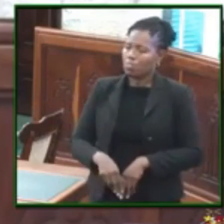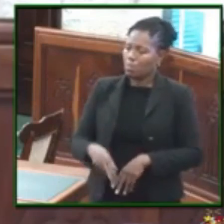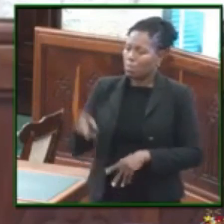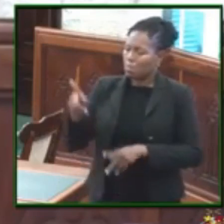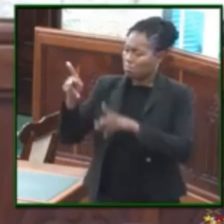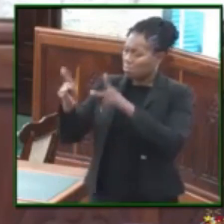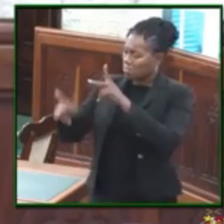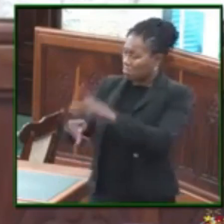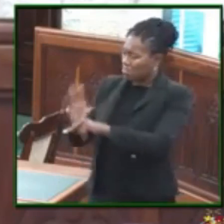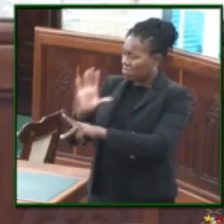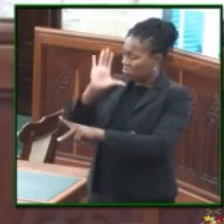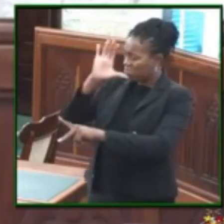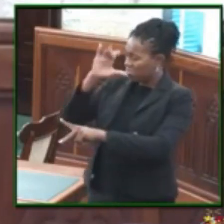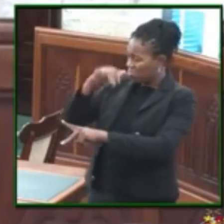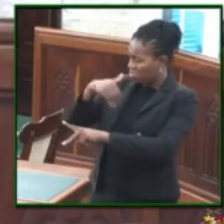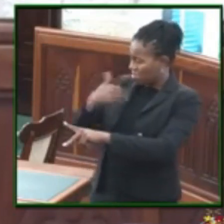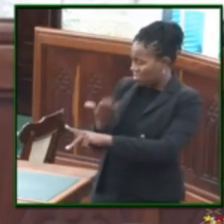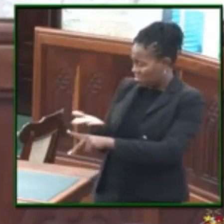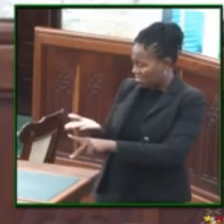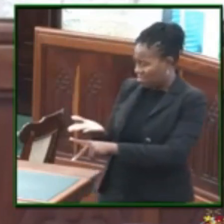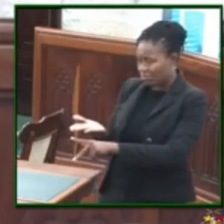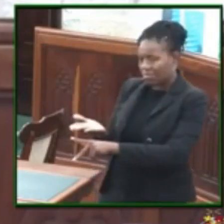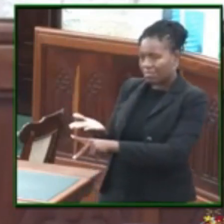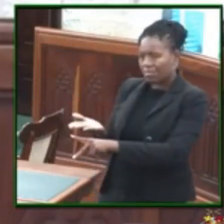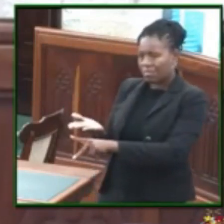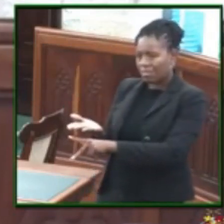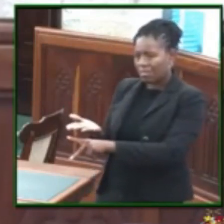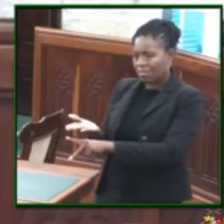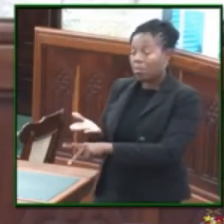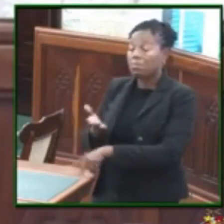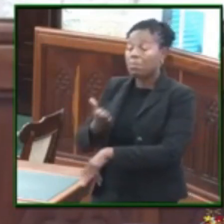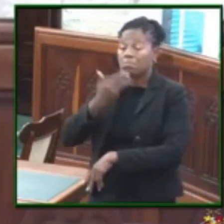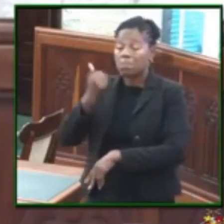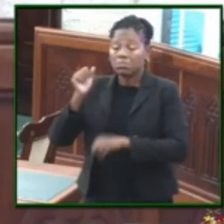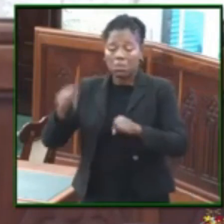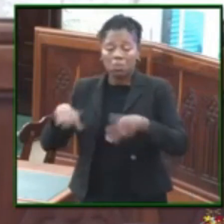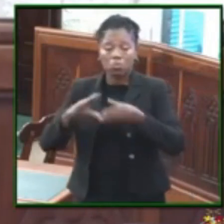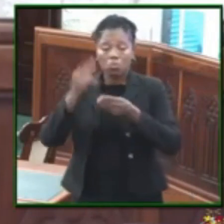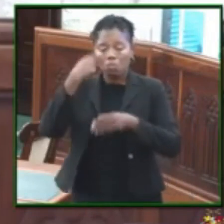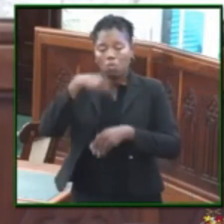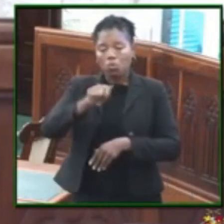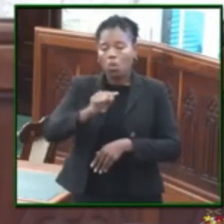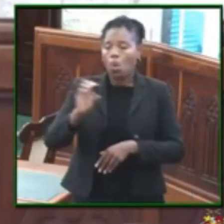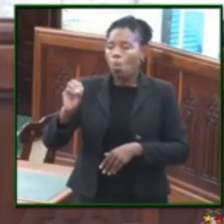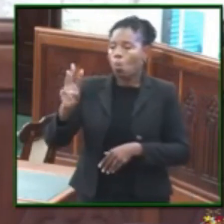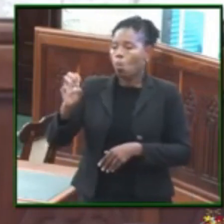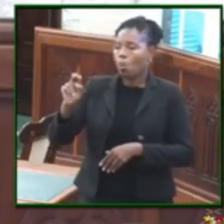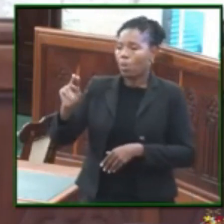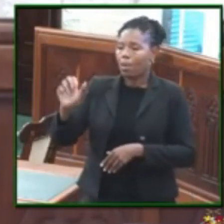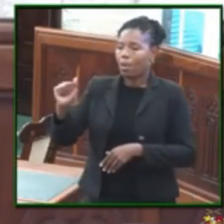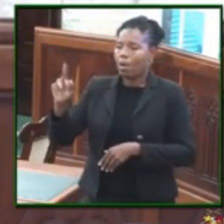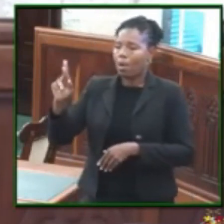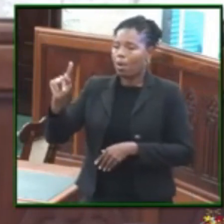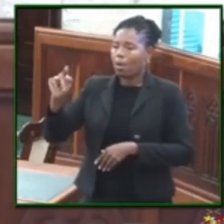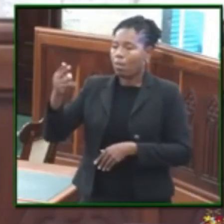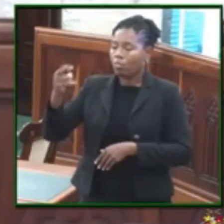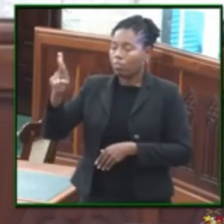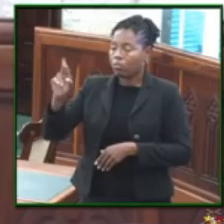strangers in the pew. That is the best that I can do for them, because Oinatha said he could have done the restructuring for